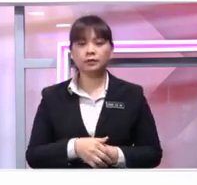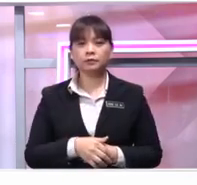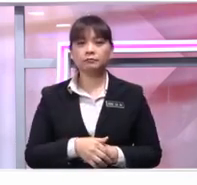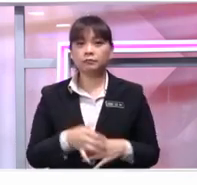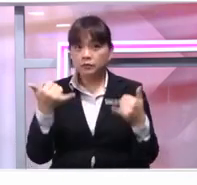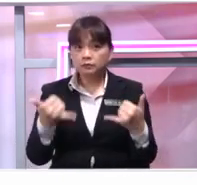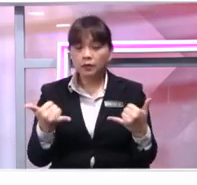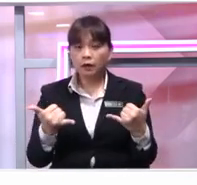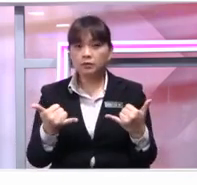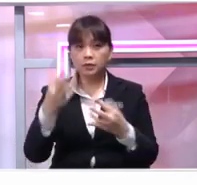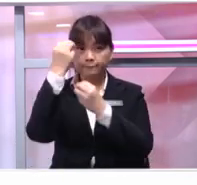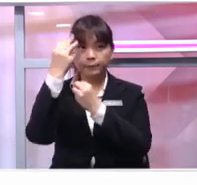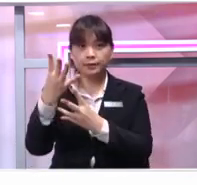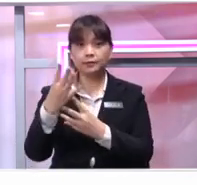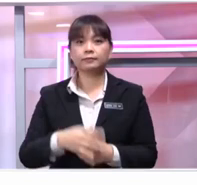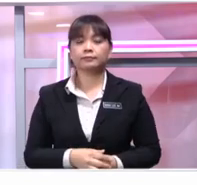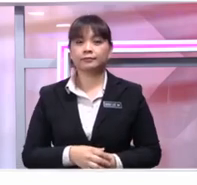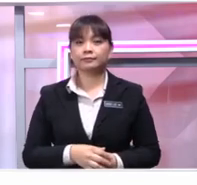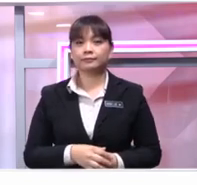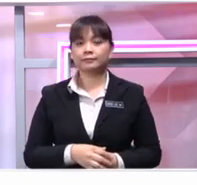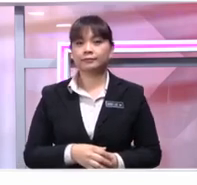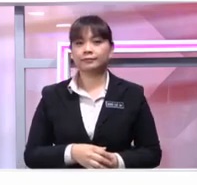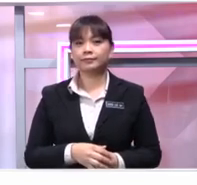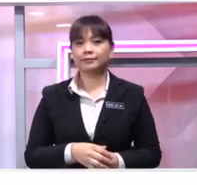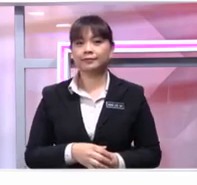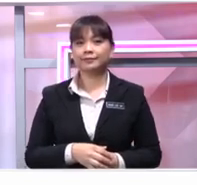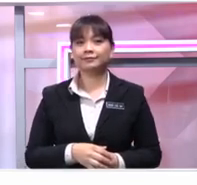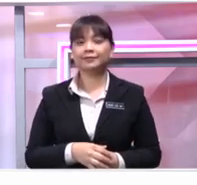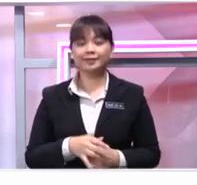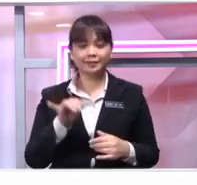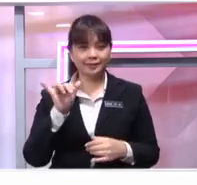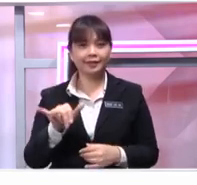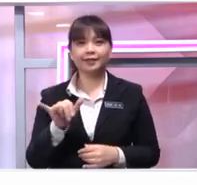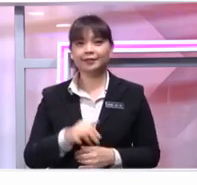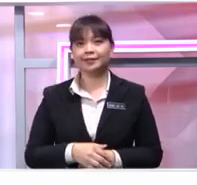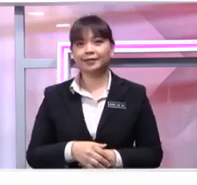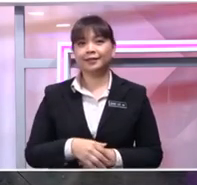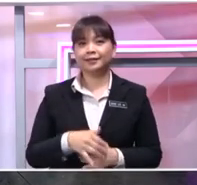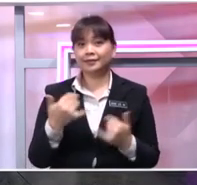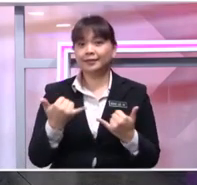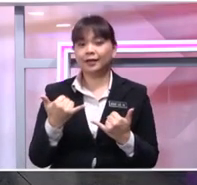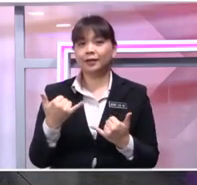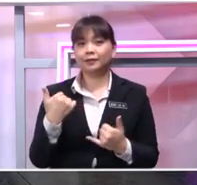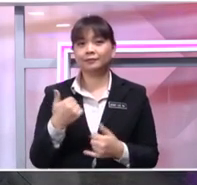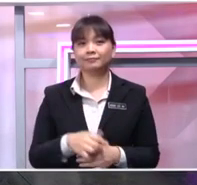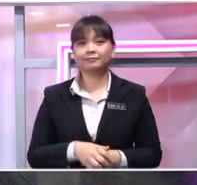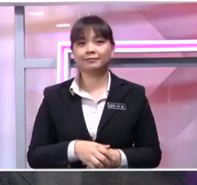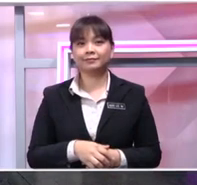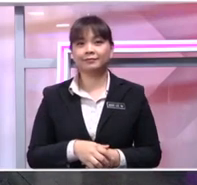recent information. You lock your answer, Ahnaf? Do you want to lock it? Yes, okay. So let's see if they got it right. Play the